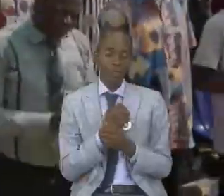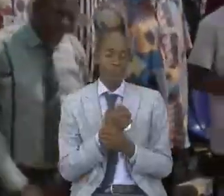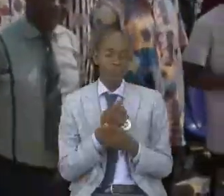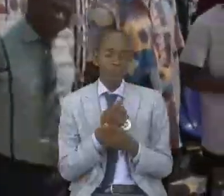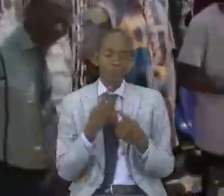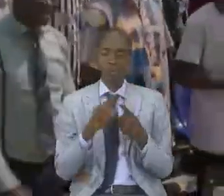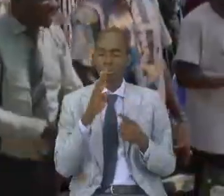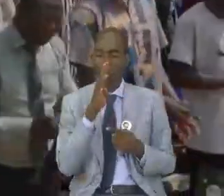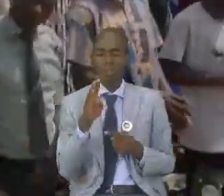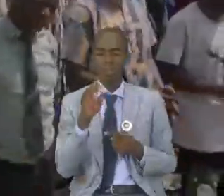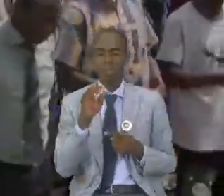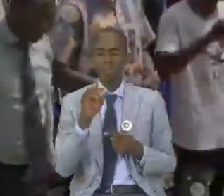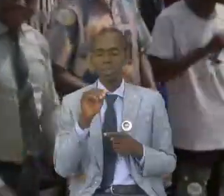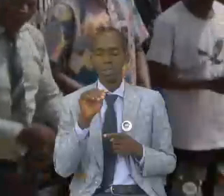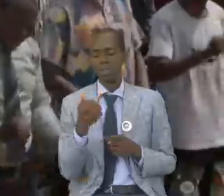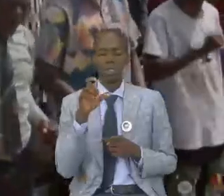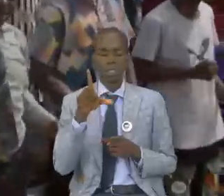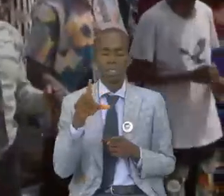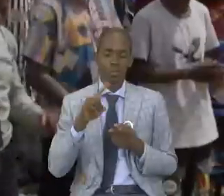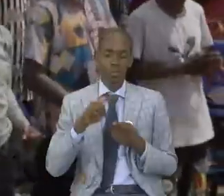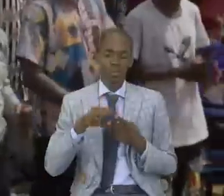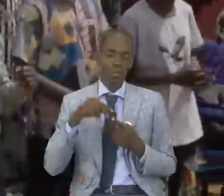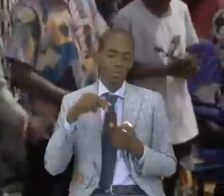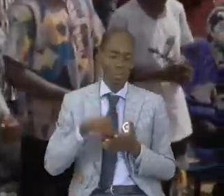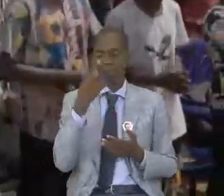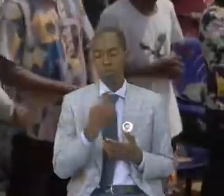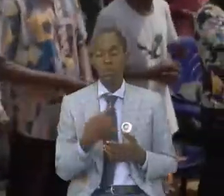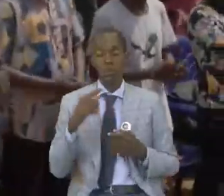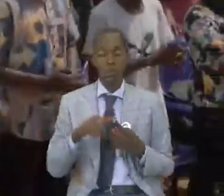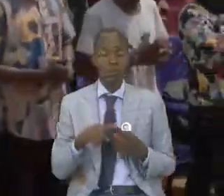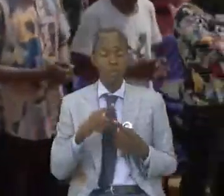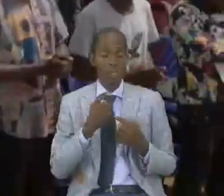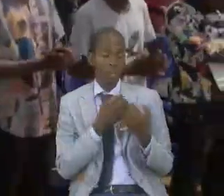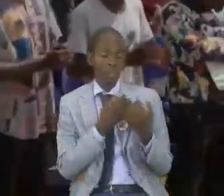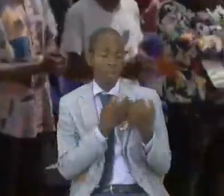alone. Courage to stand.